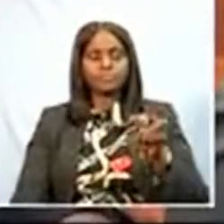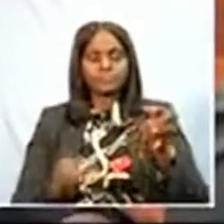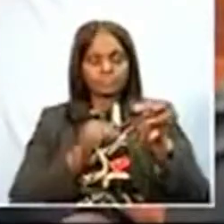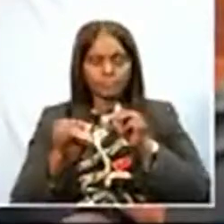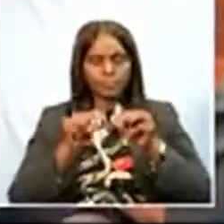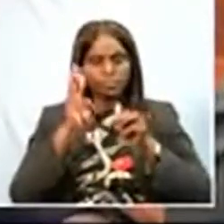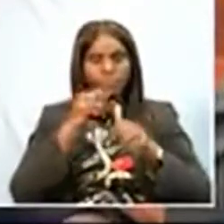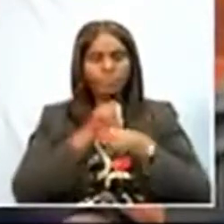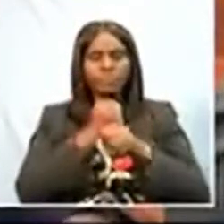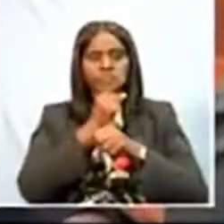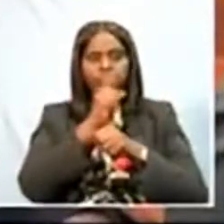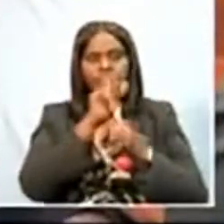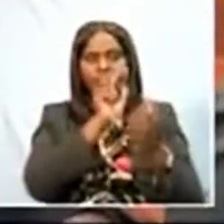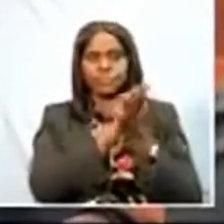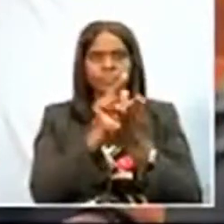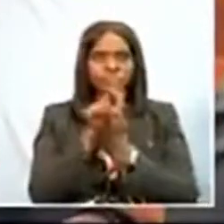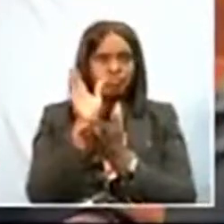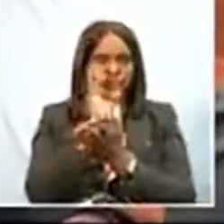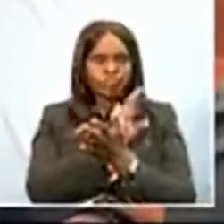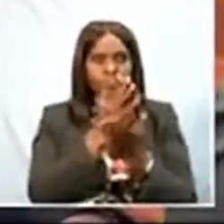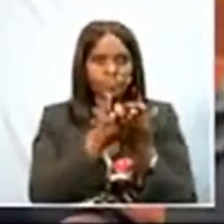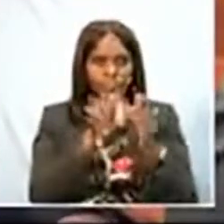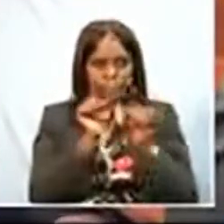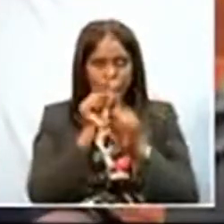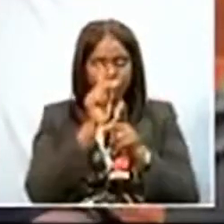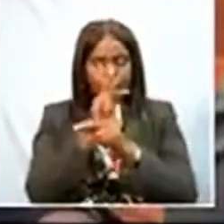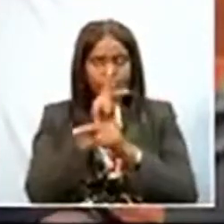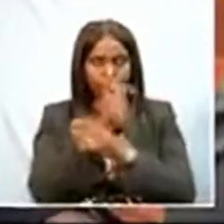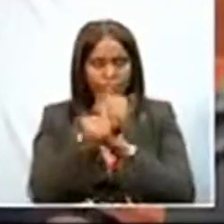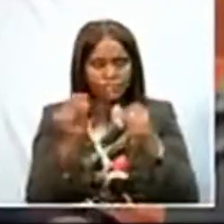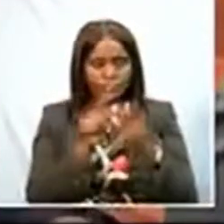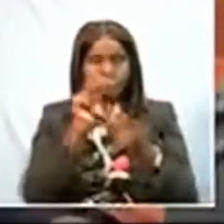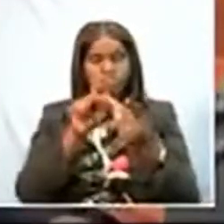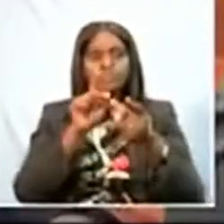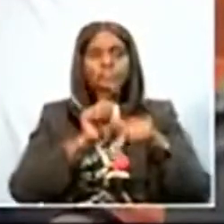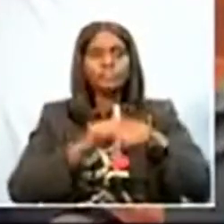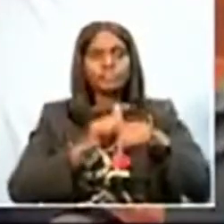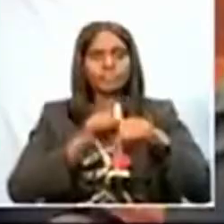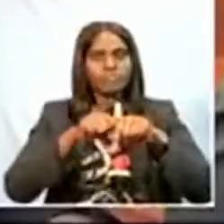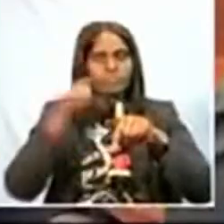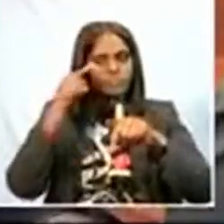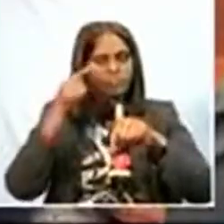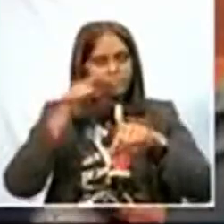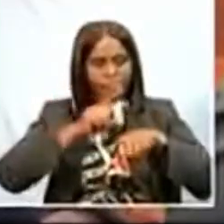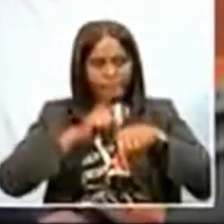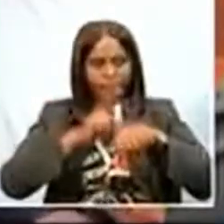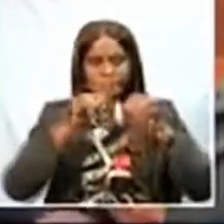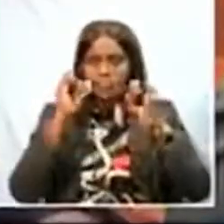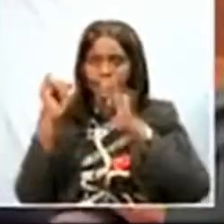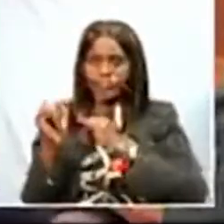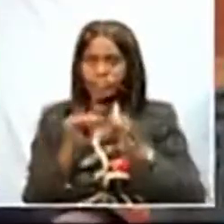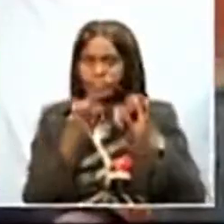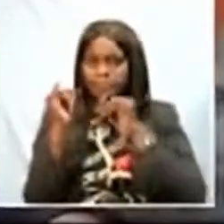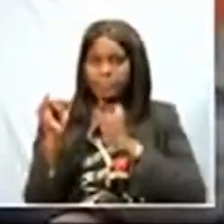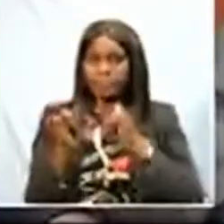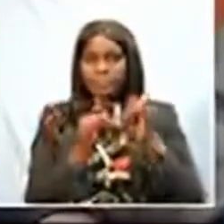Management to ensure that approvals are secured on time for timely